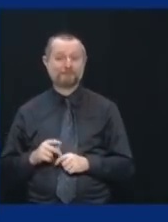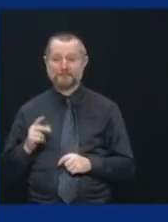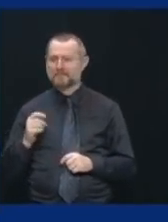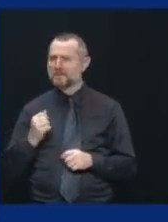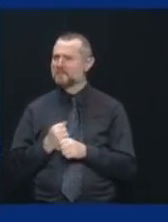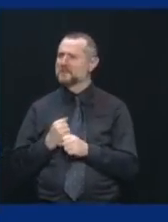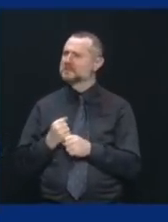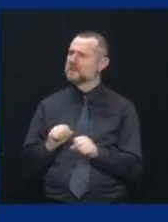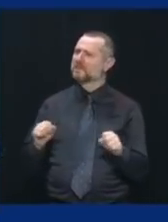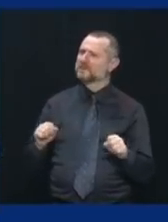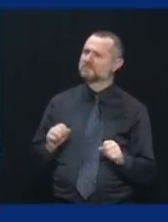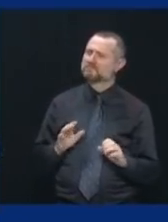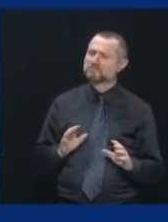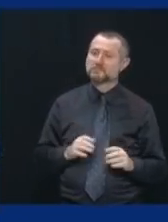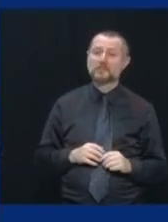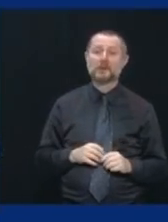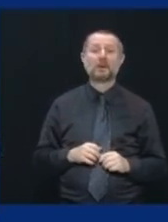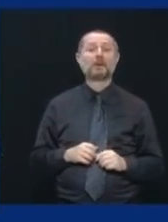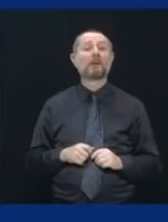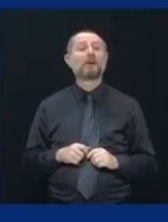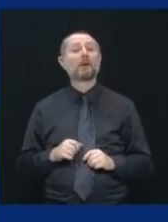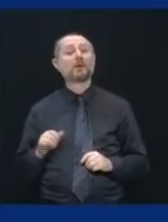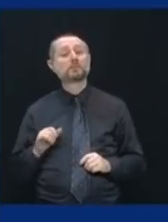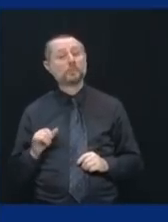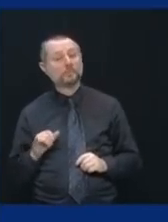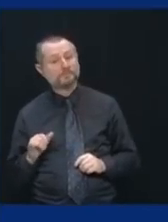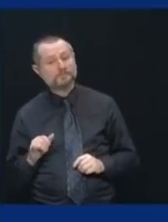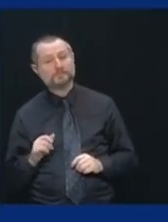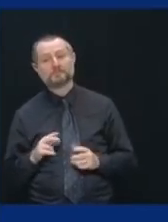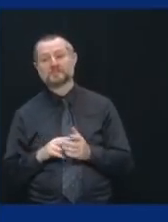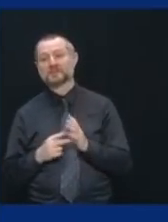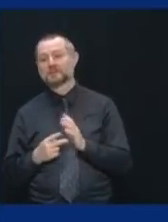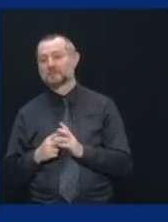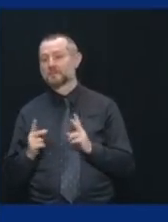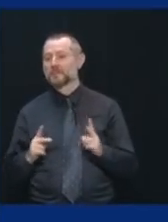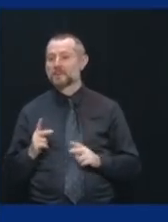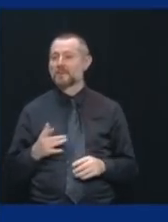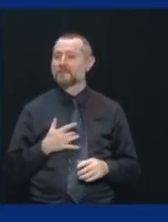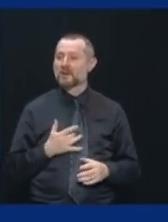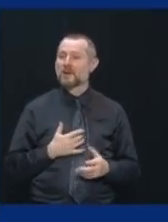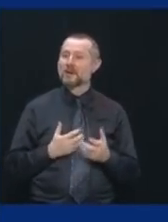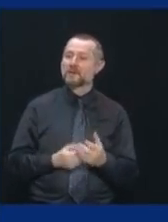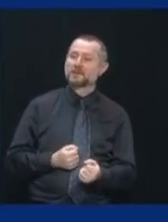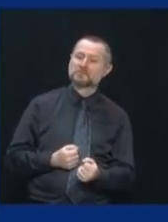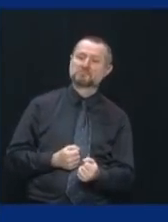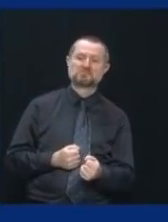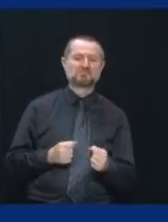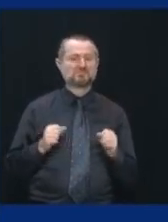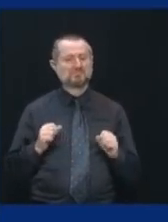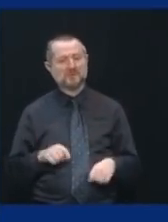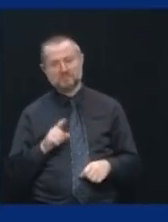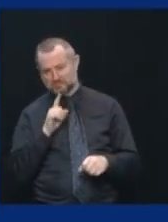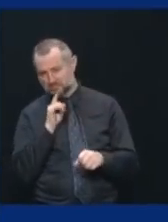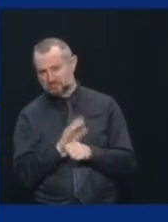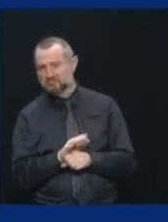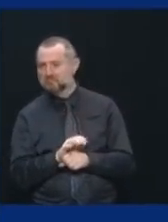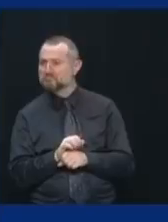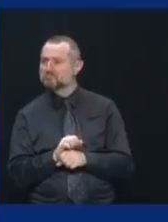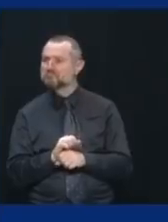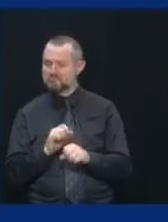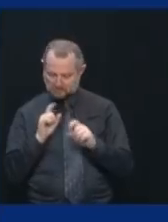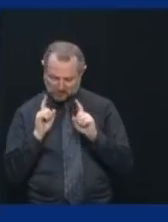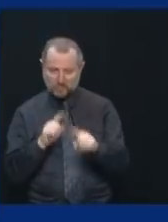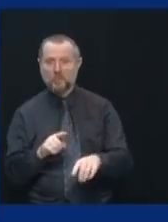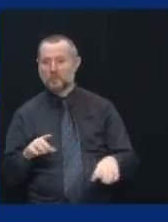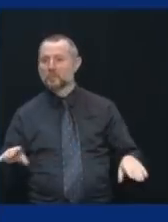view. And by the way, it will give people confidence to actually go to the wedding, right? You invite